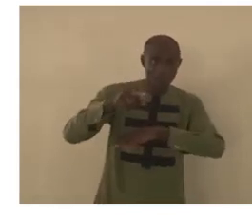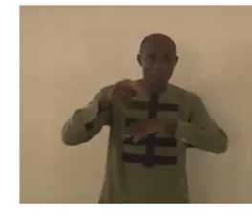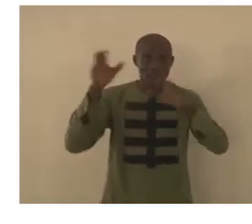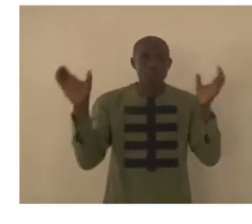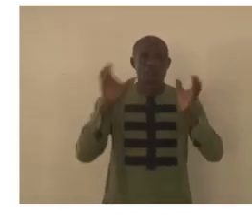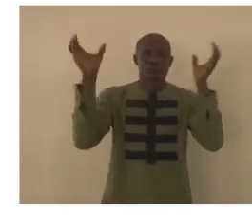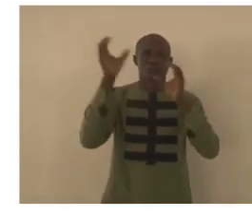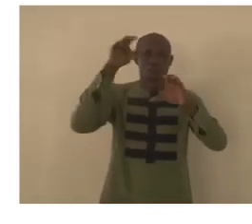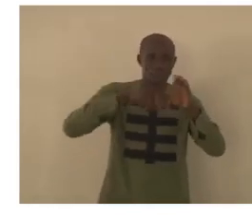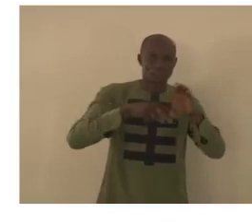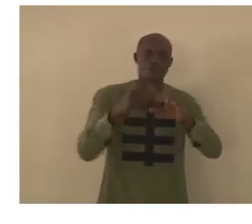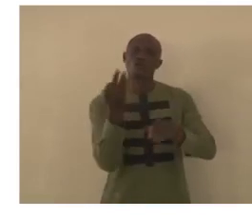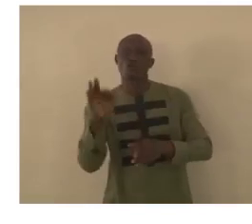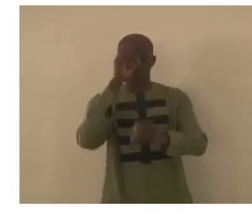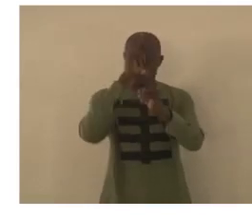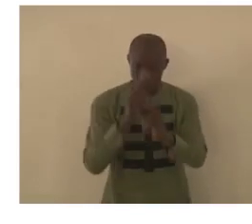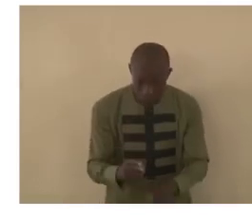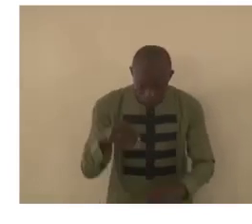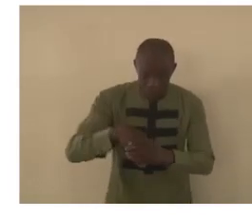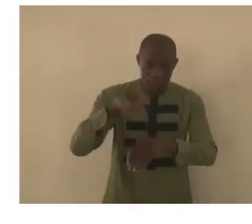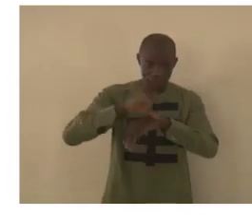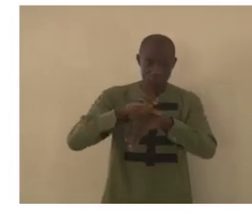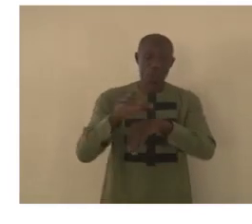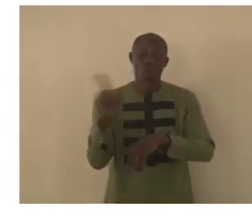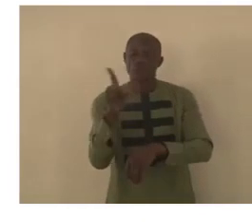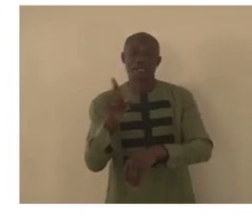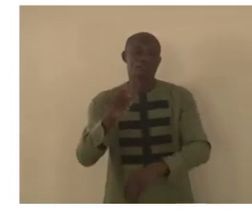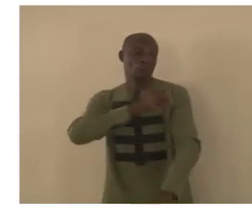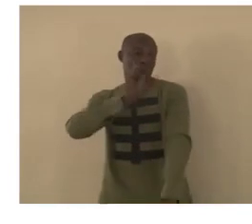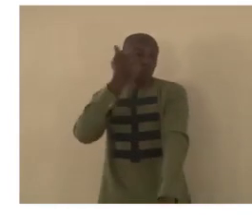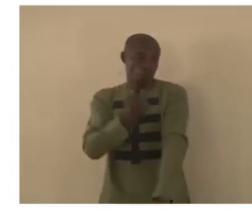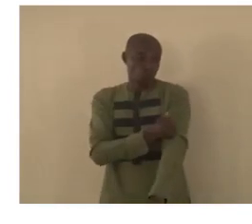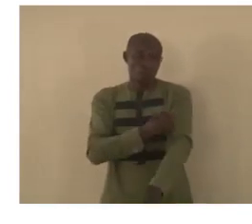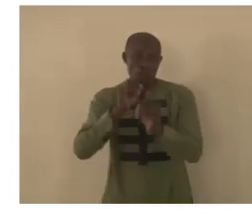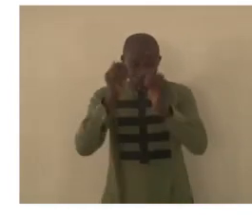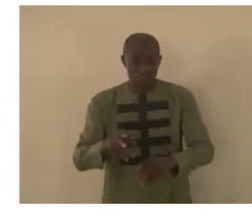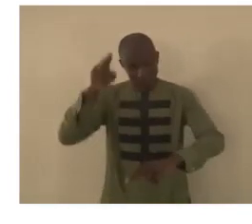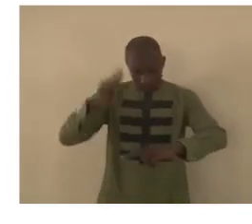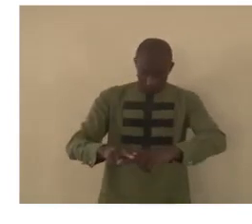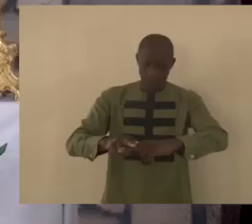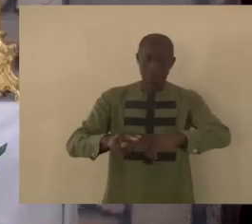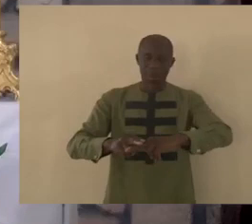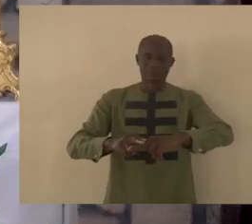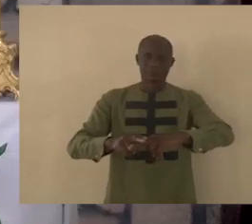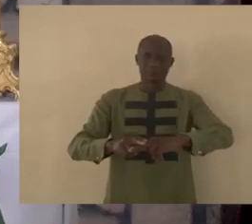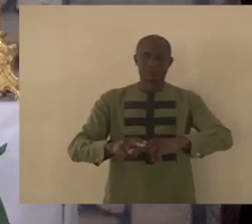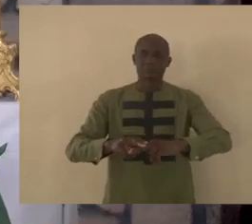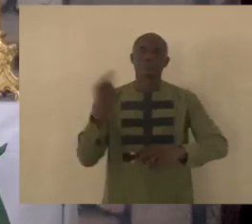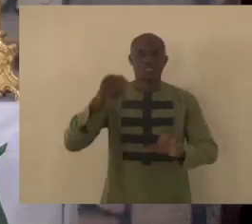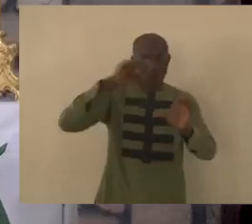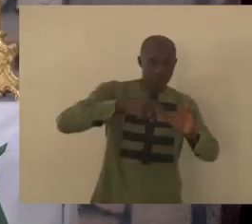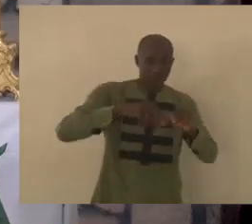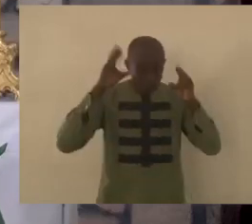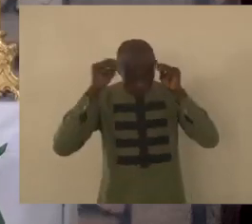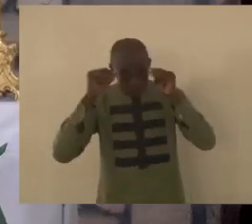to a ceremonial chair of honor in the synagogue where the authoritative teacher of the law sat.